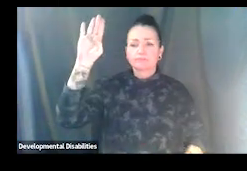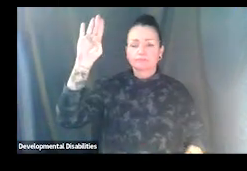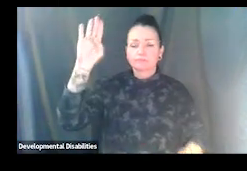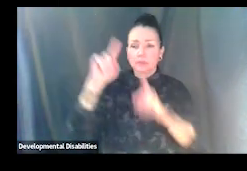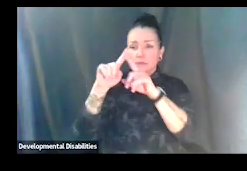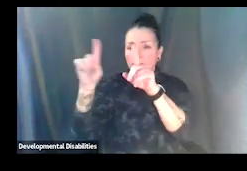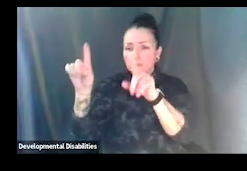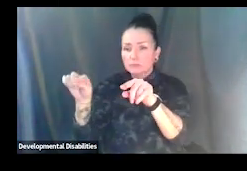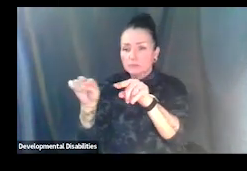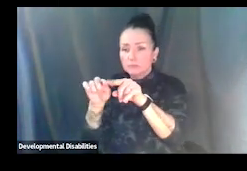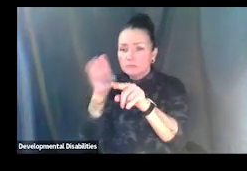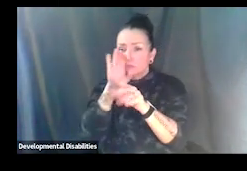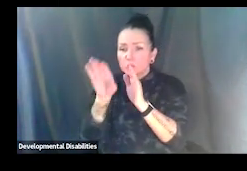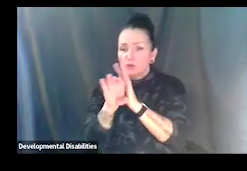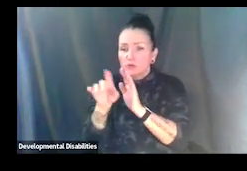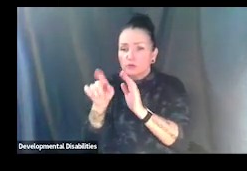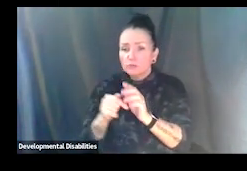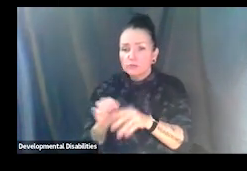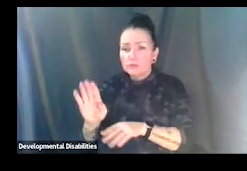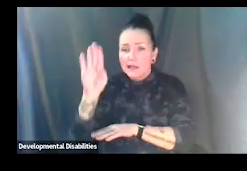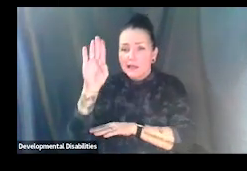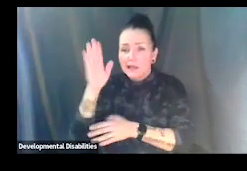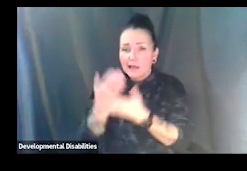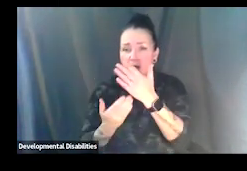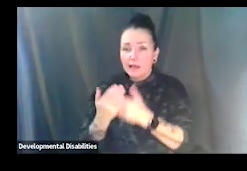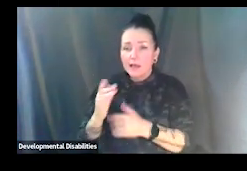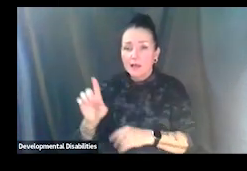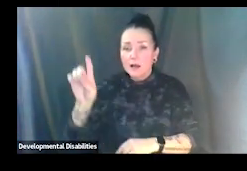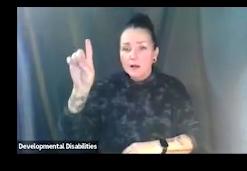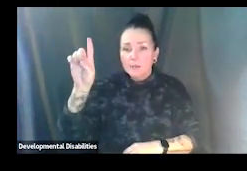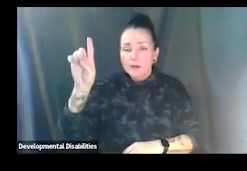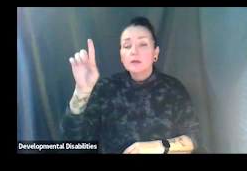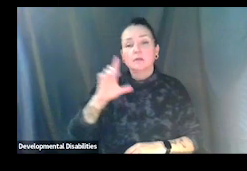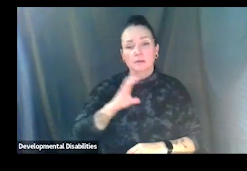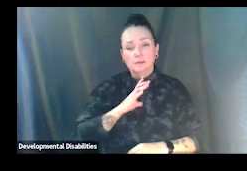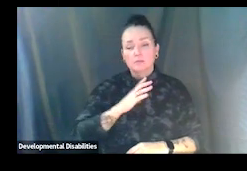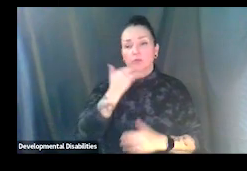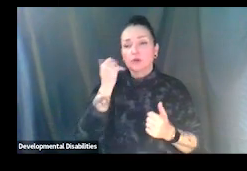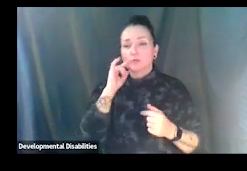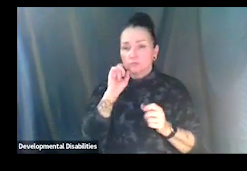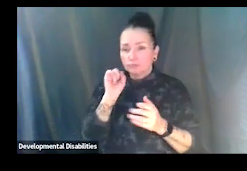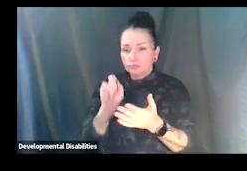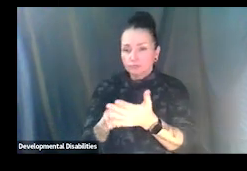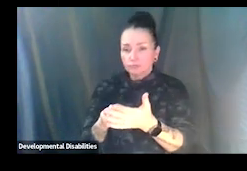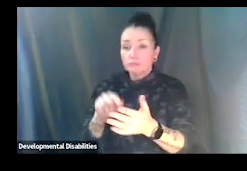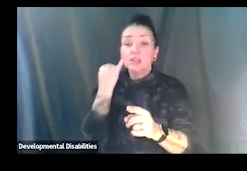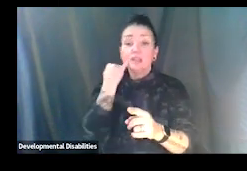things. But if people feel the need to use the chat or the Q&A or whatever else, feel free to do so.